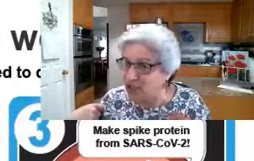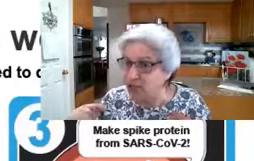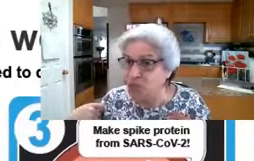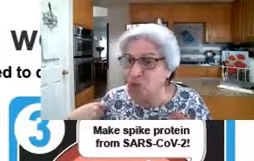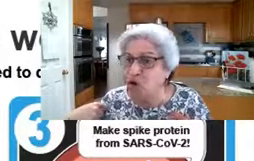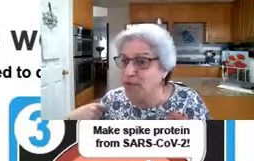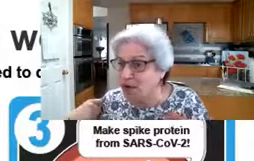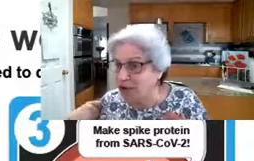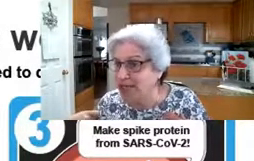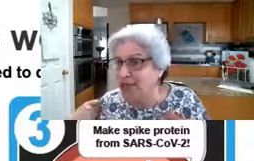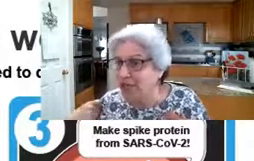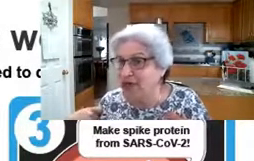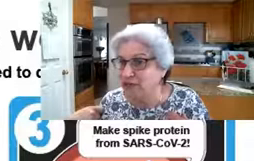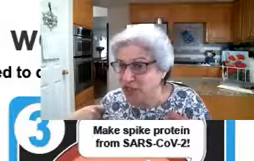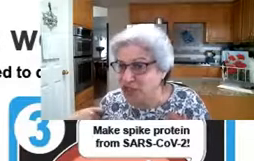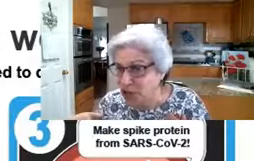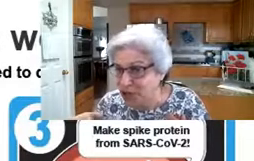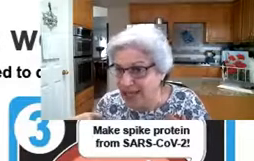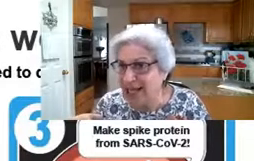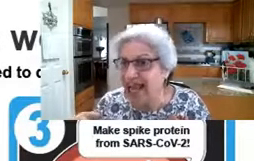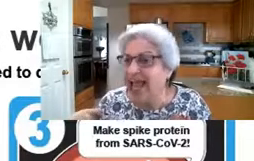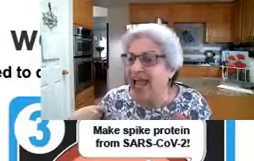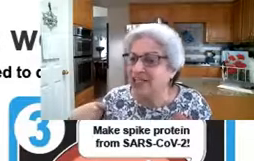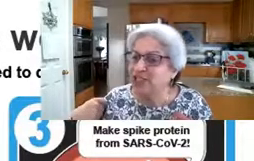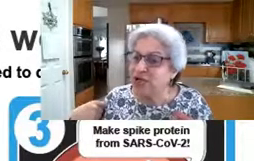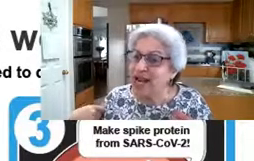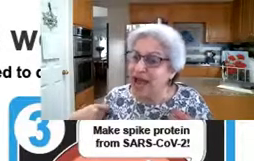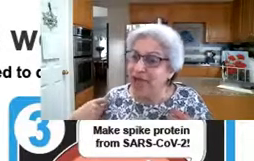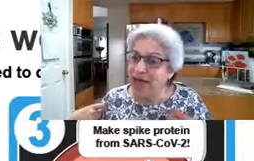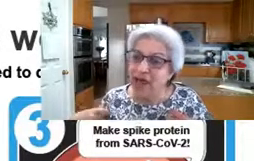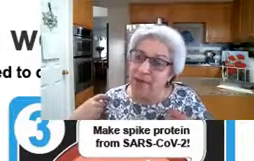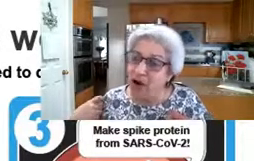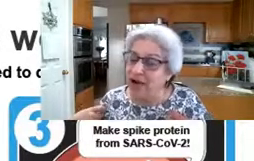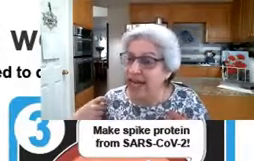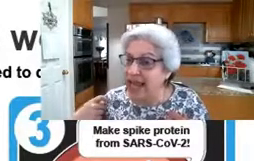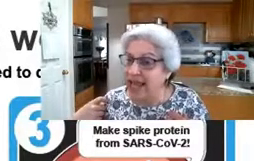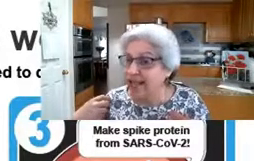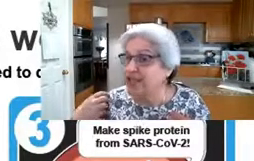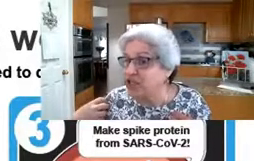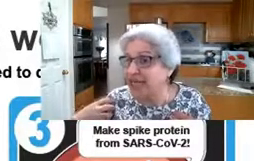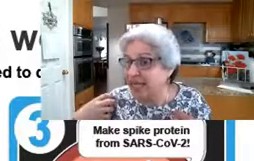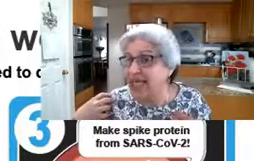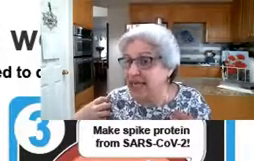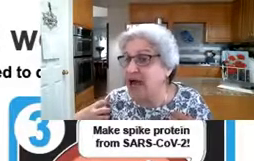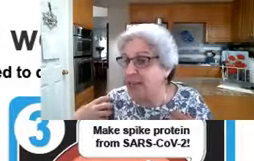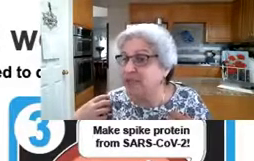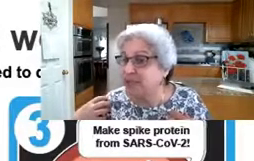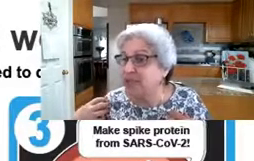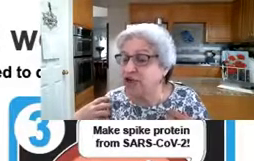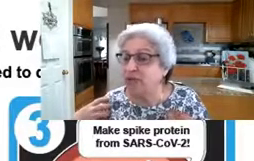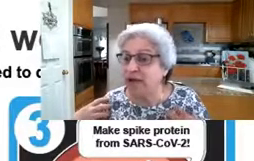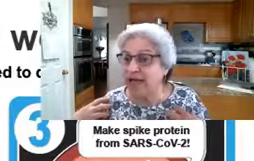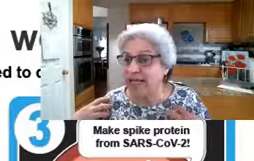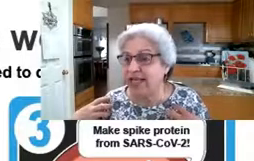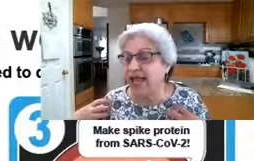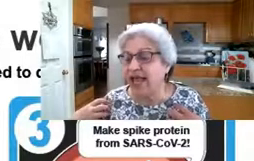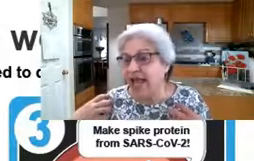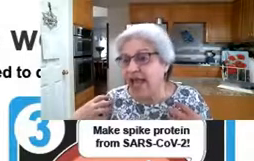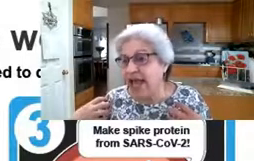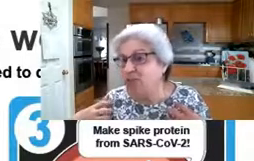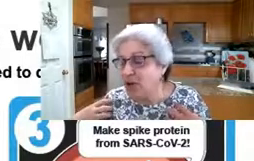good deal warmer than a freezer. And so now that mRNA is going to heat up in your